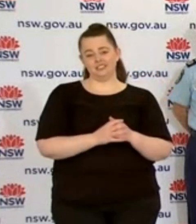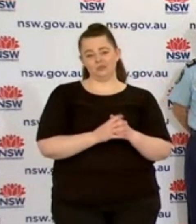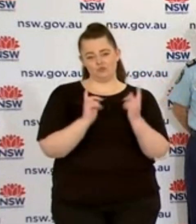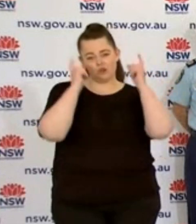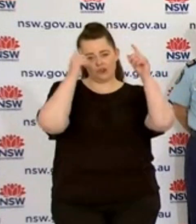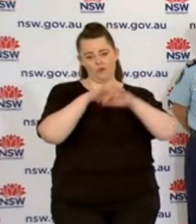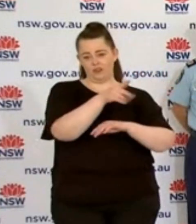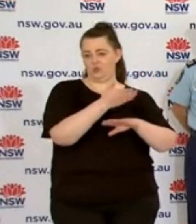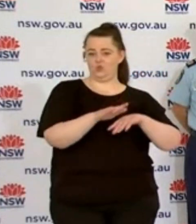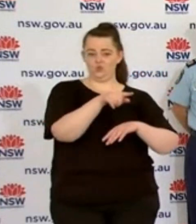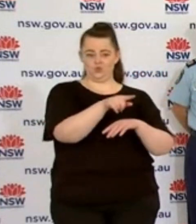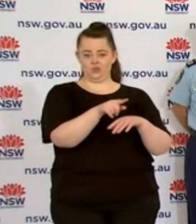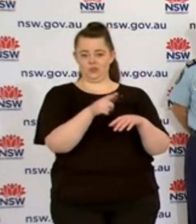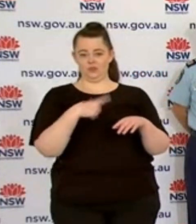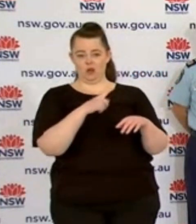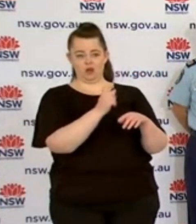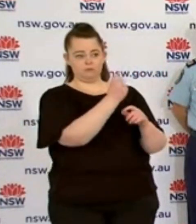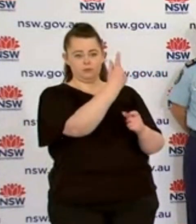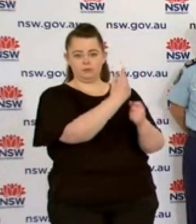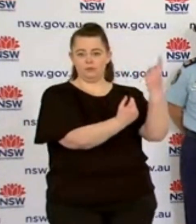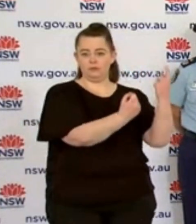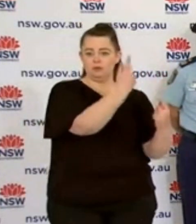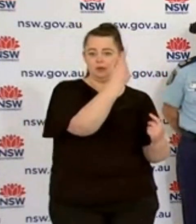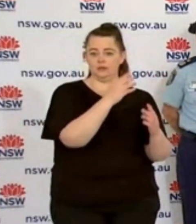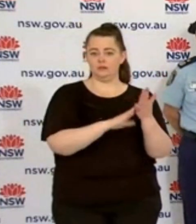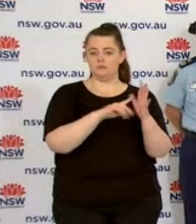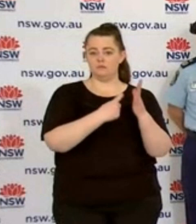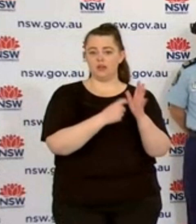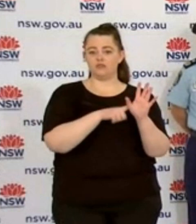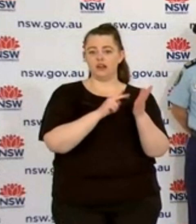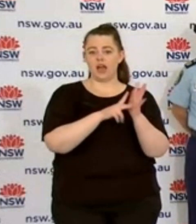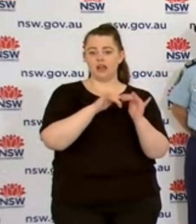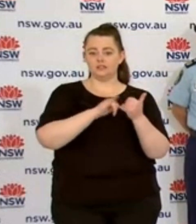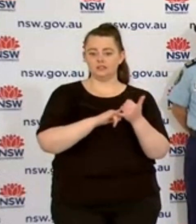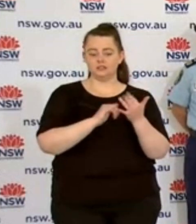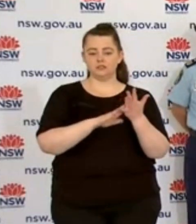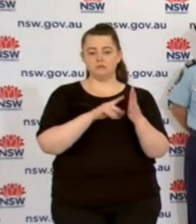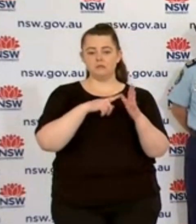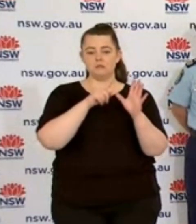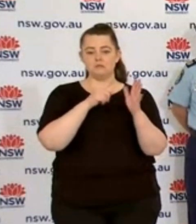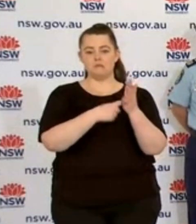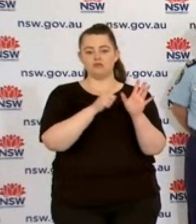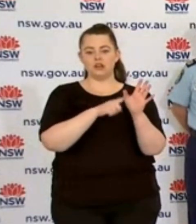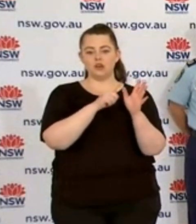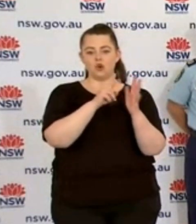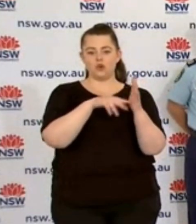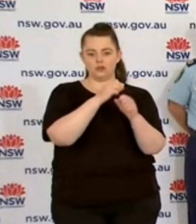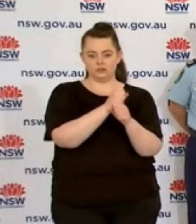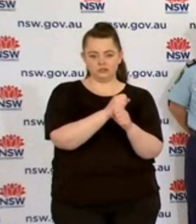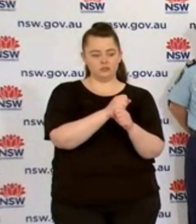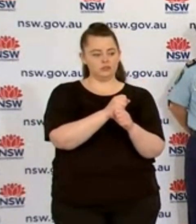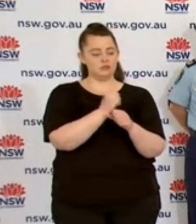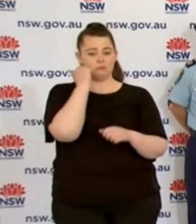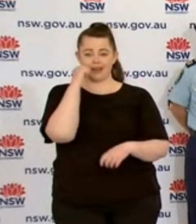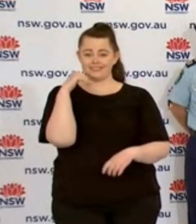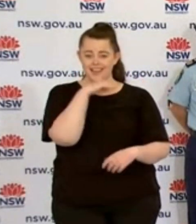we've highlighted in places like Marylands, in Mount Druitt, in Marryong, in Blacktown. These are areas now that are